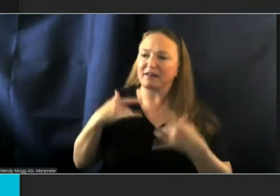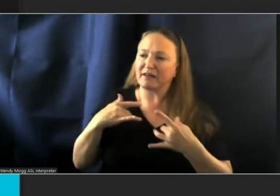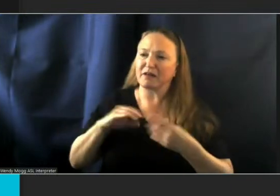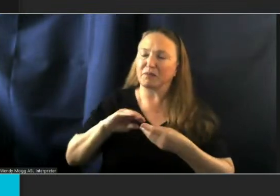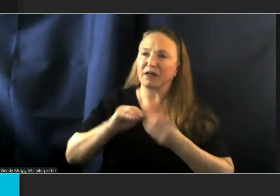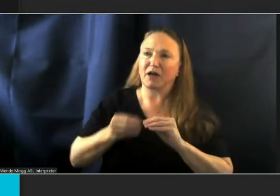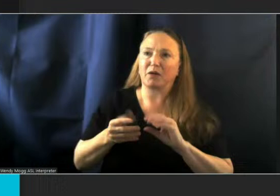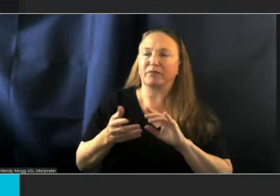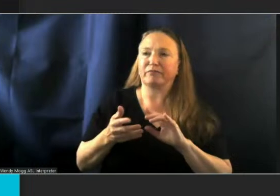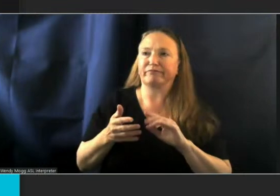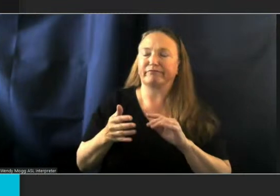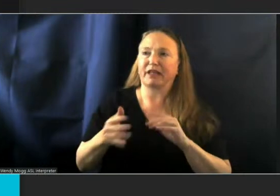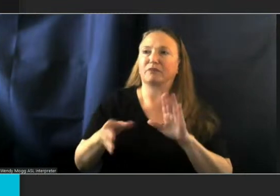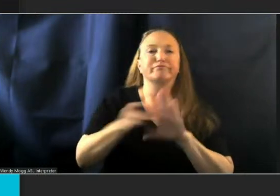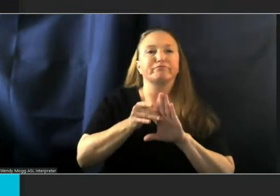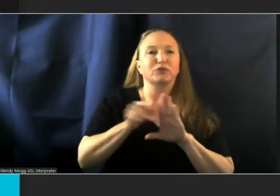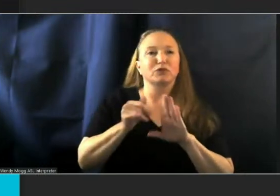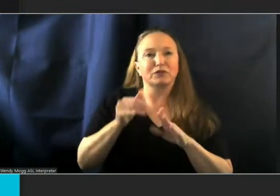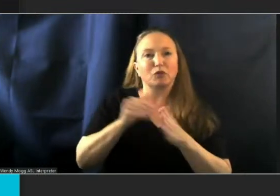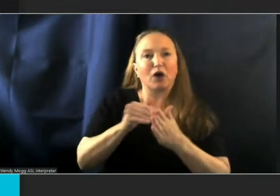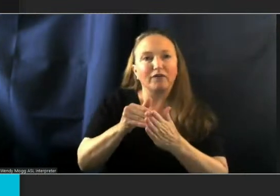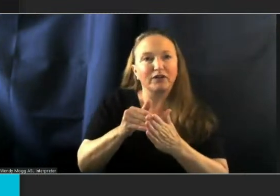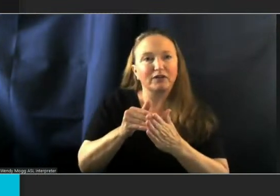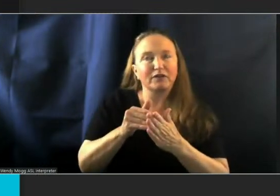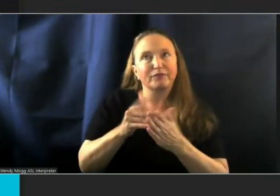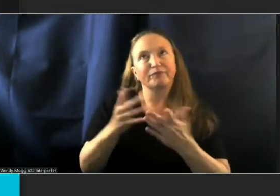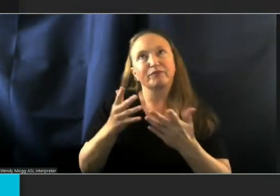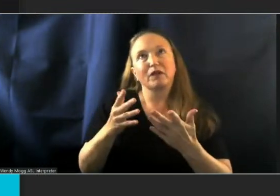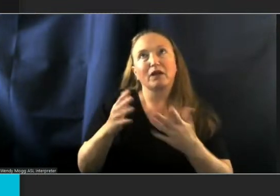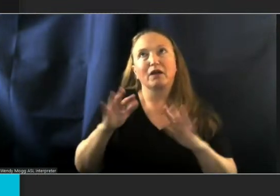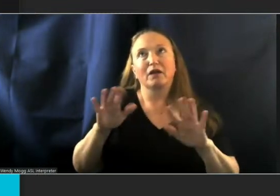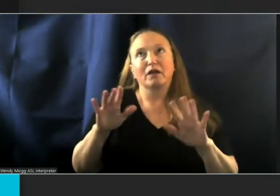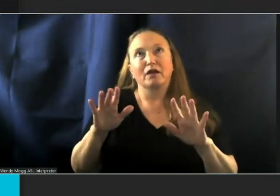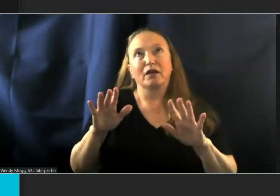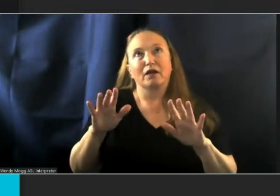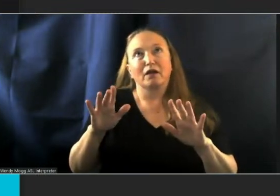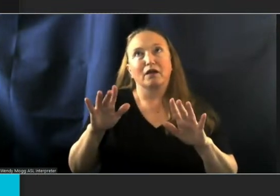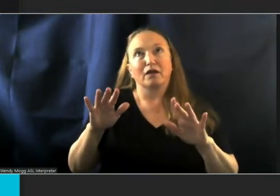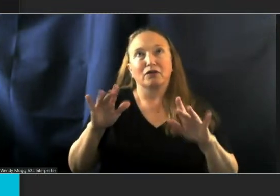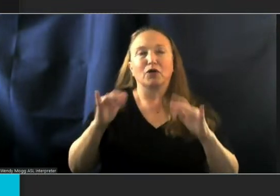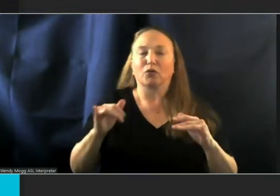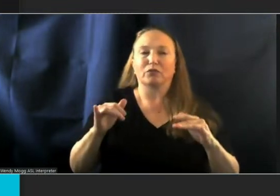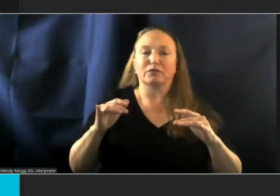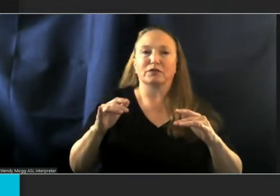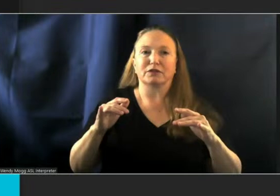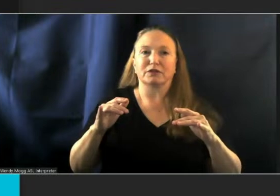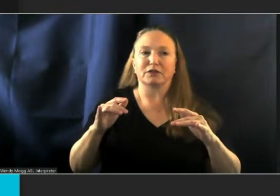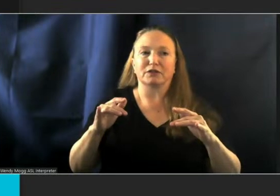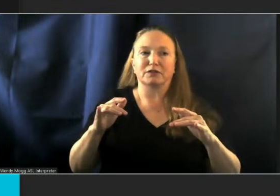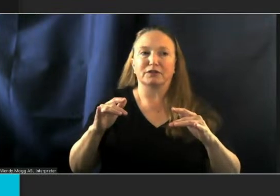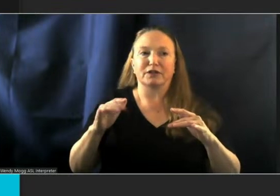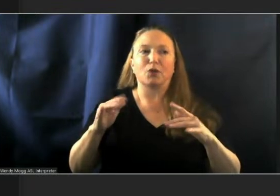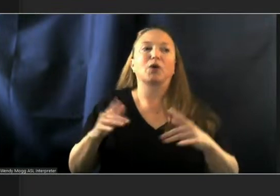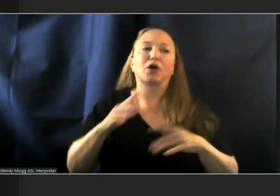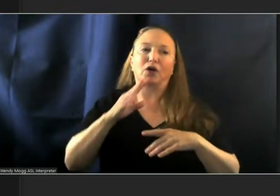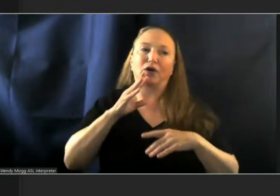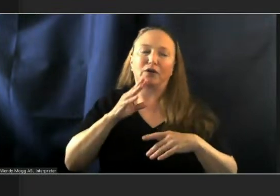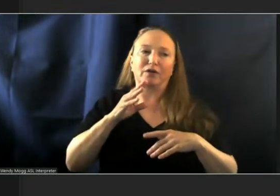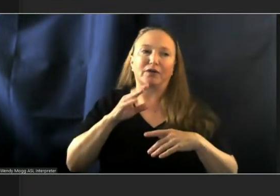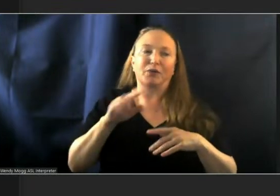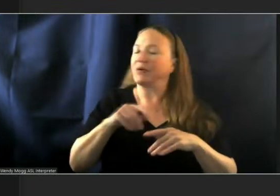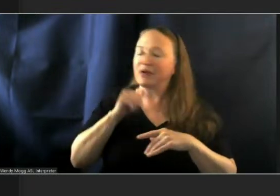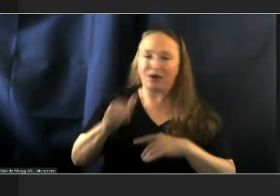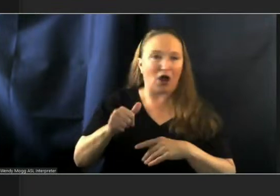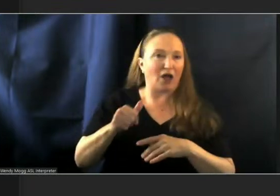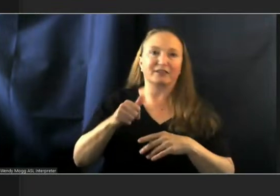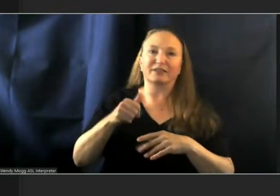will say that the breakthrough cases, or we're not calling them breakthrough cases, right? Kirk, we're calling them, get my notes?